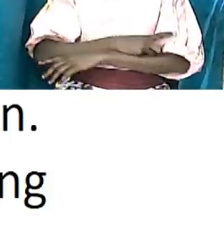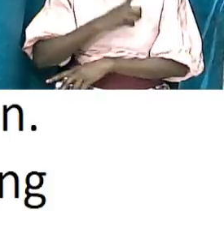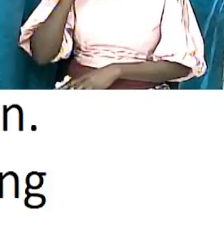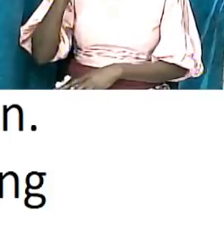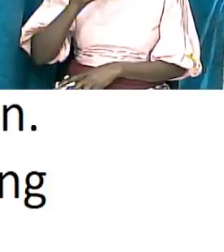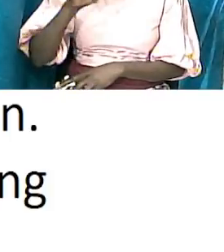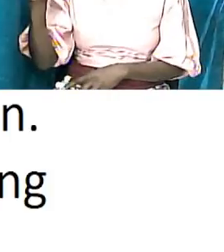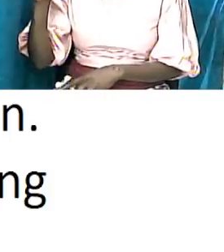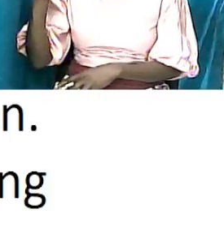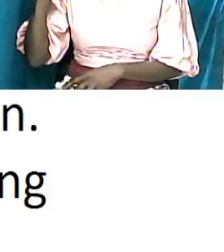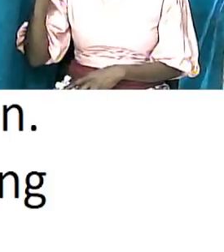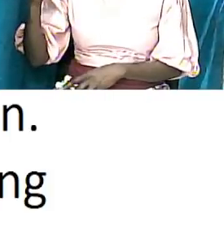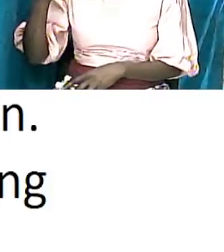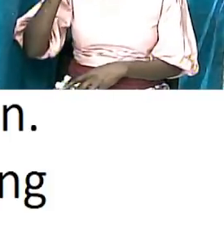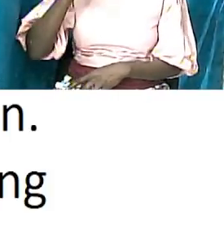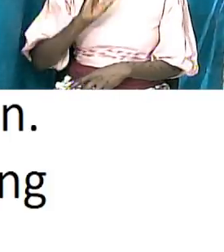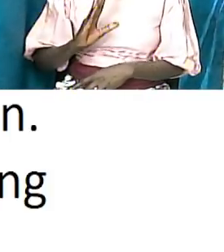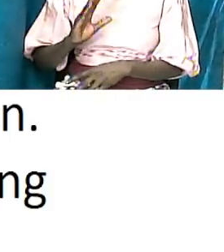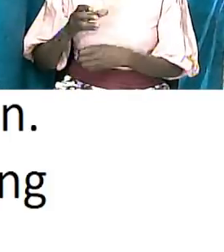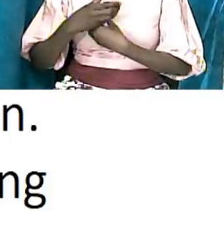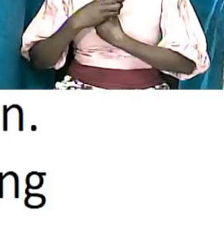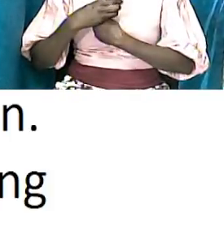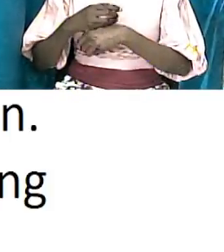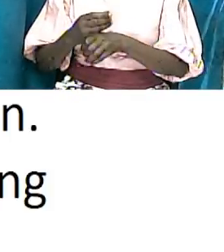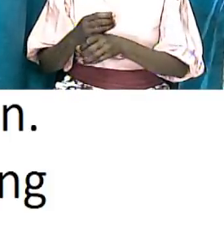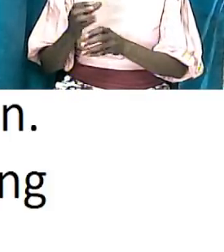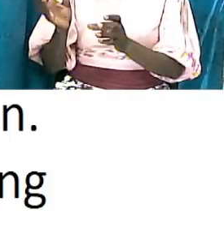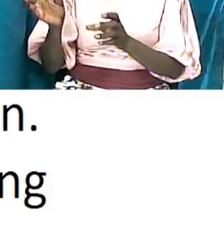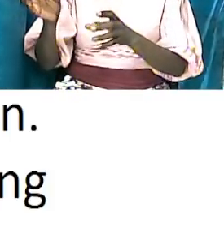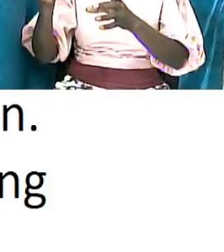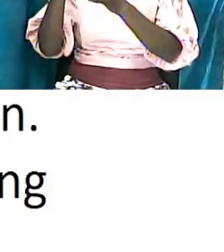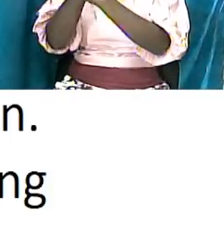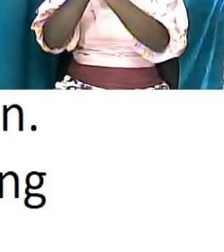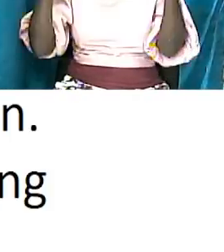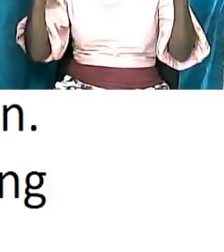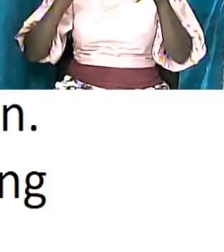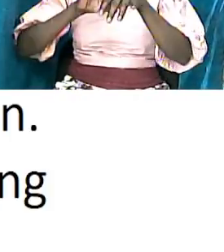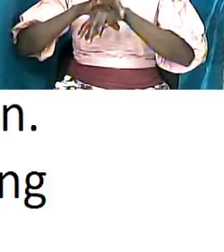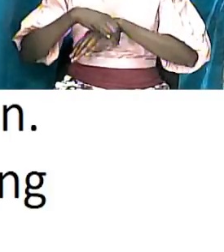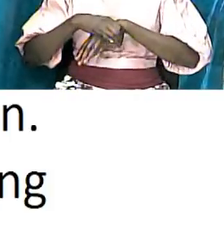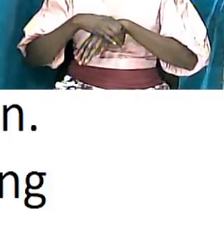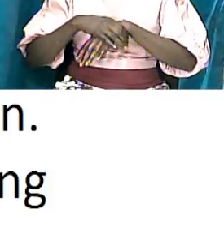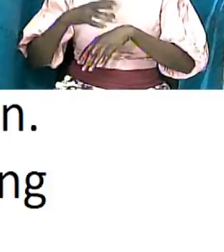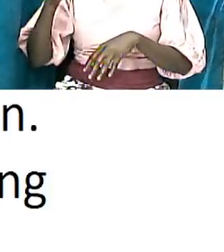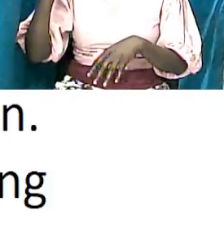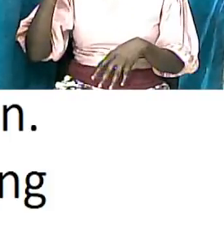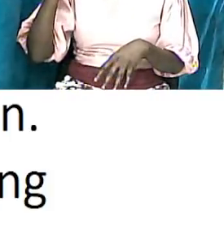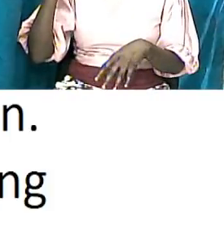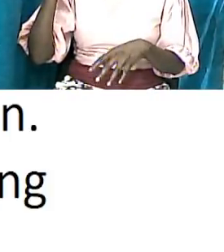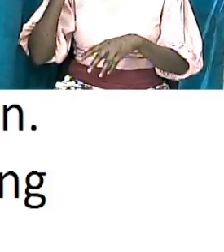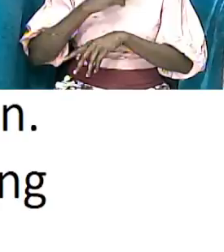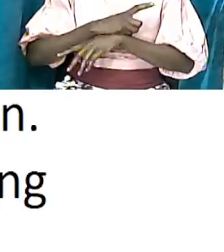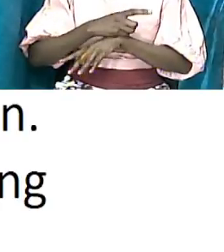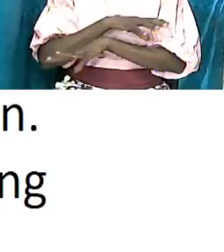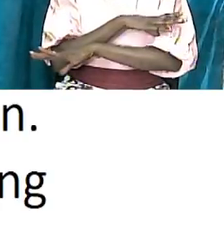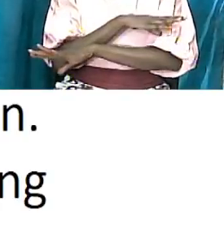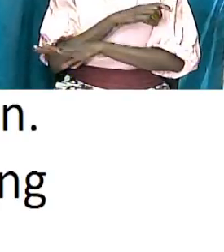literally created the heavens and the earth. On the seventh day, he didn't do anything. So we know that everything